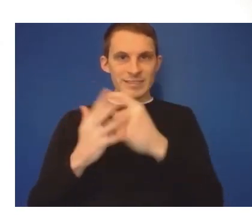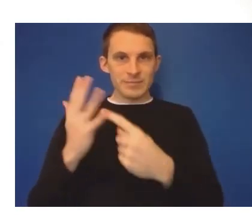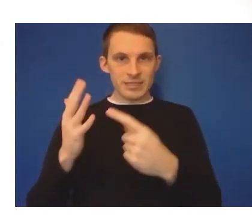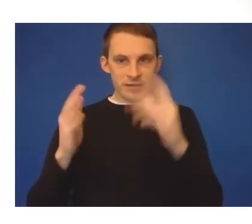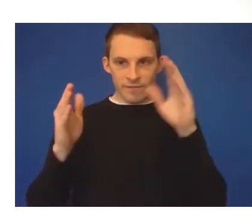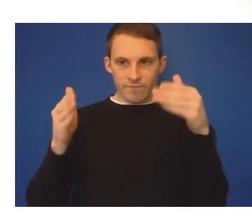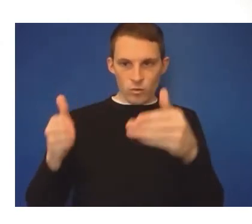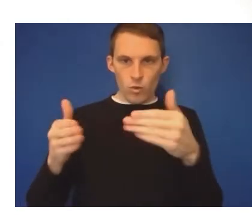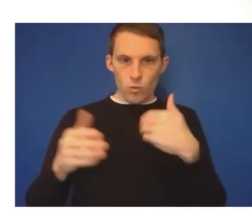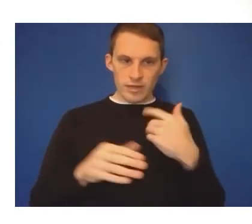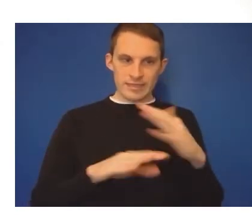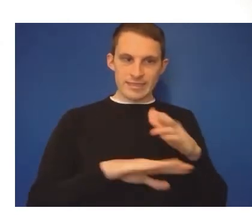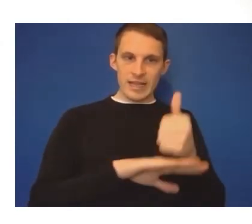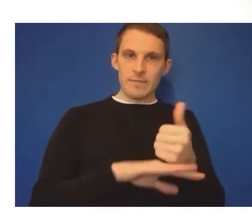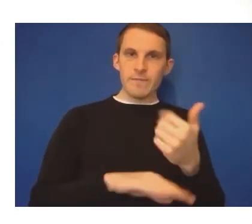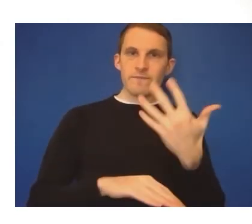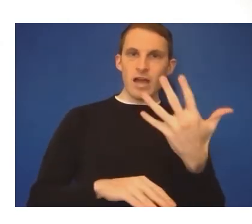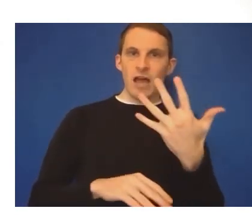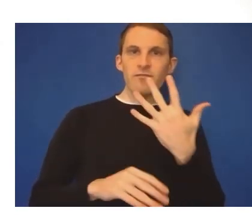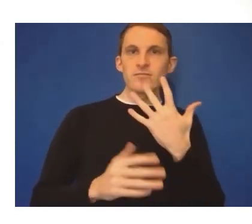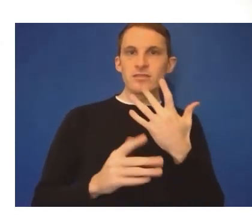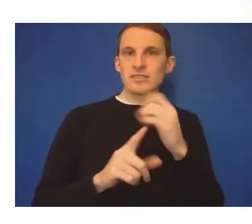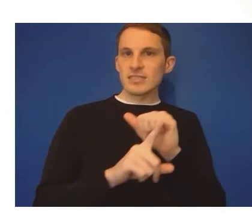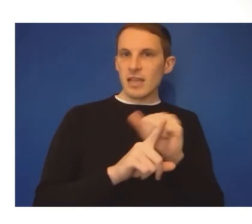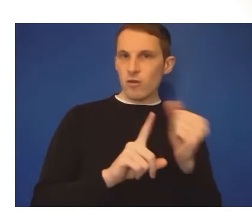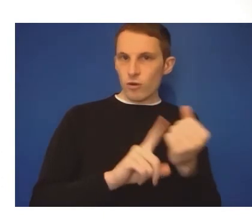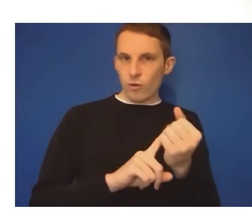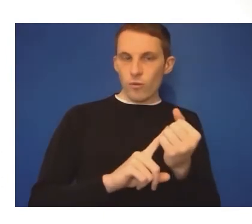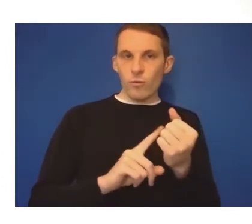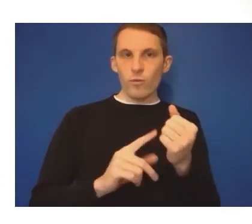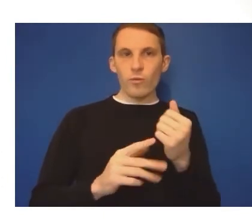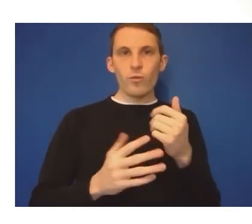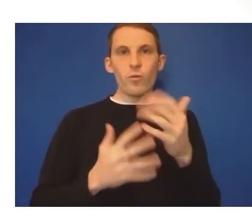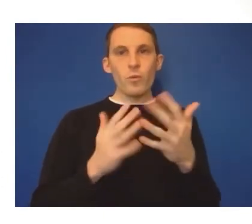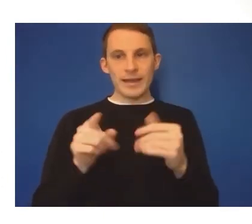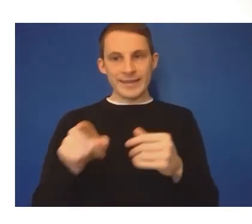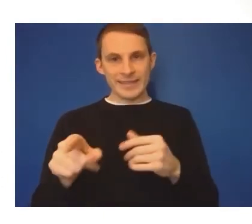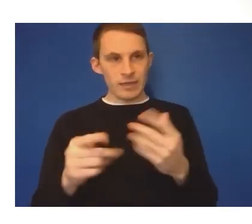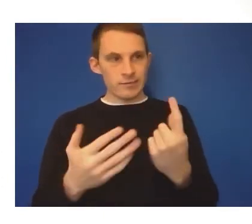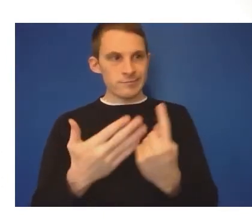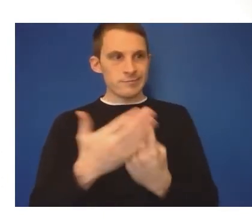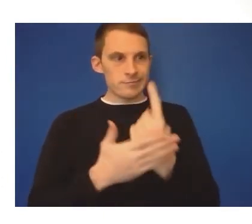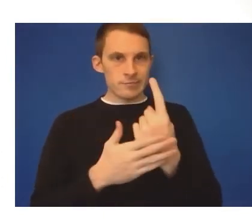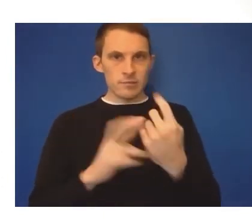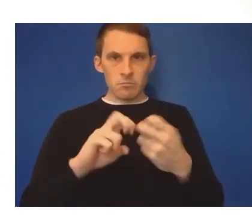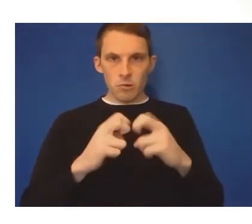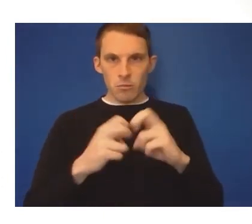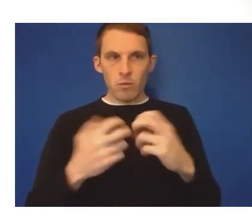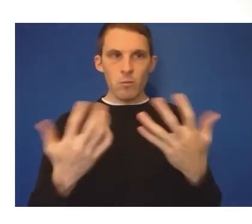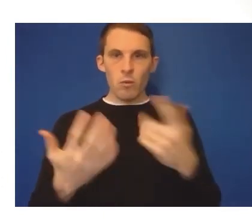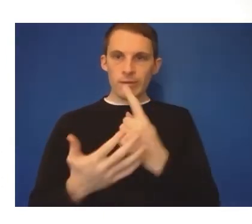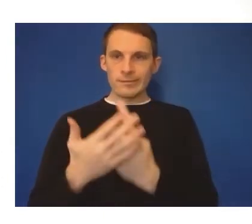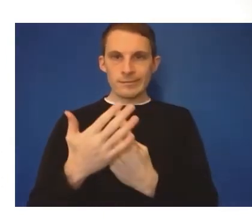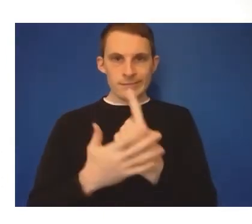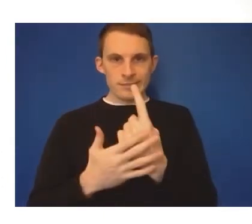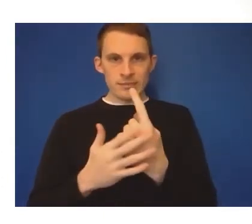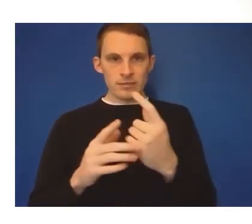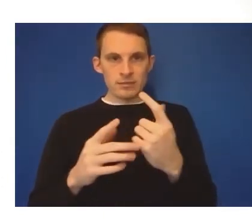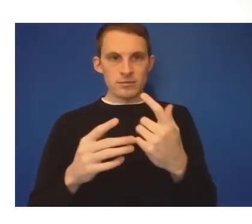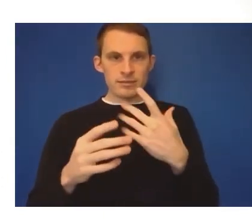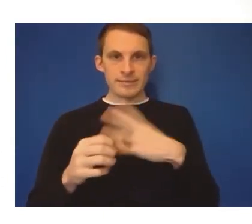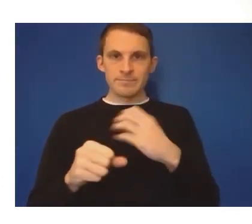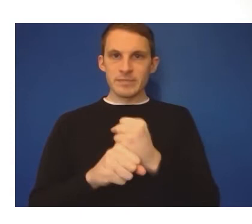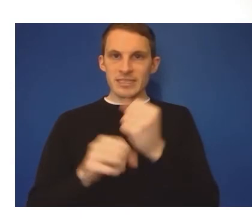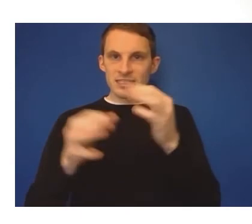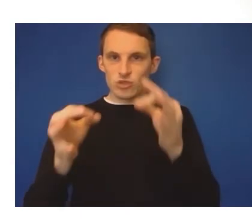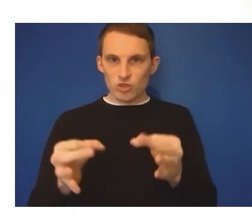each one set out a situation where a consumer faced a problem or a decision, and then a series of suggestions for how retailers